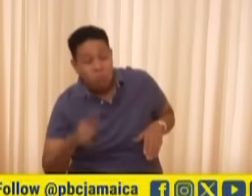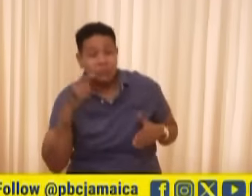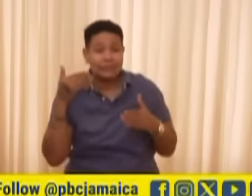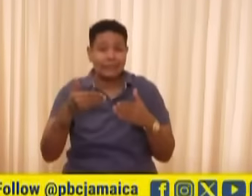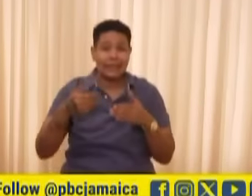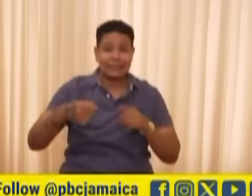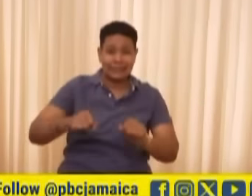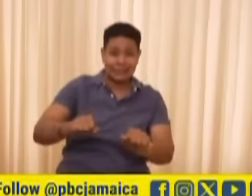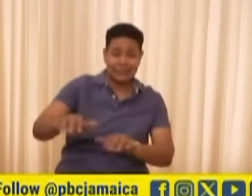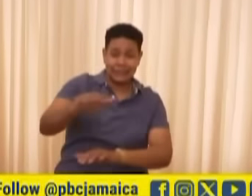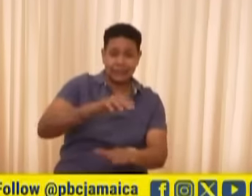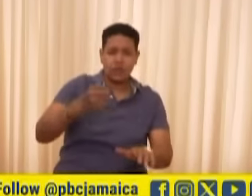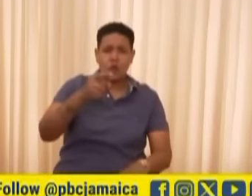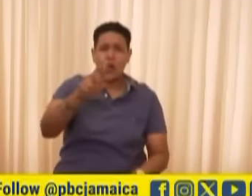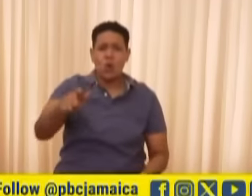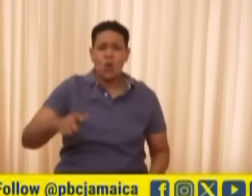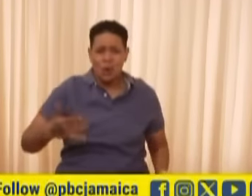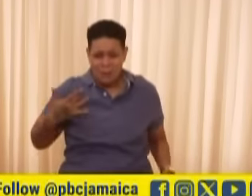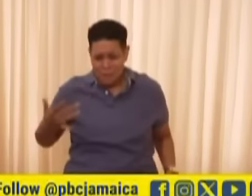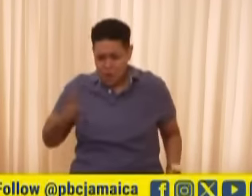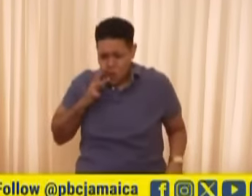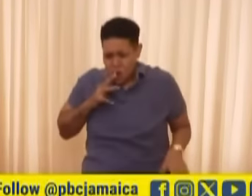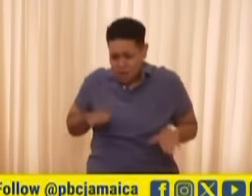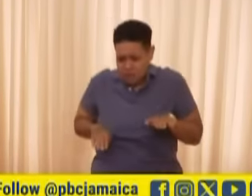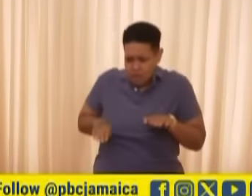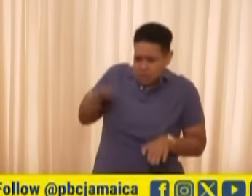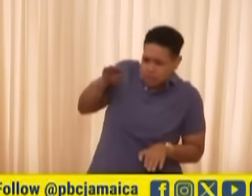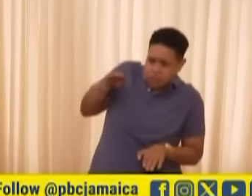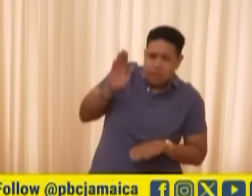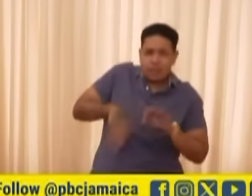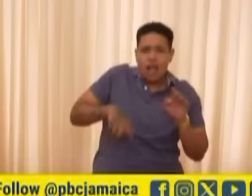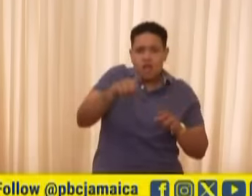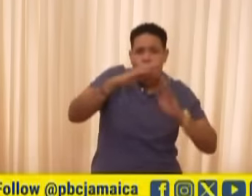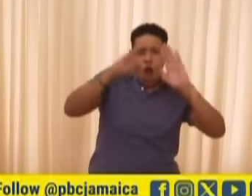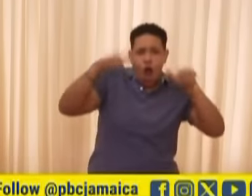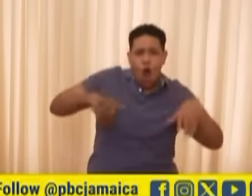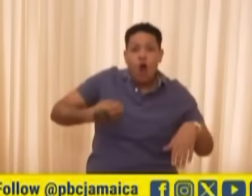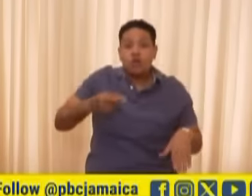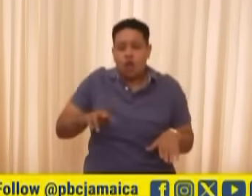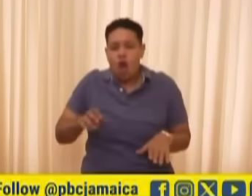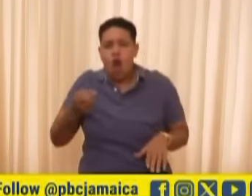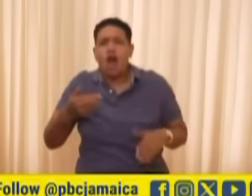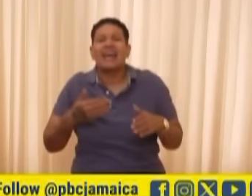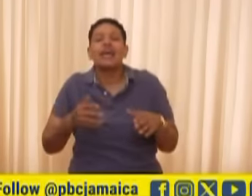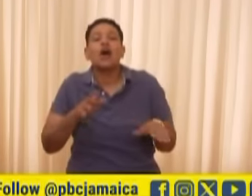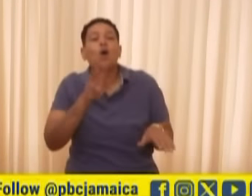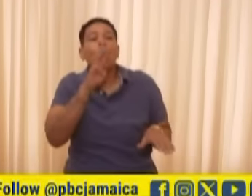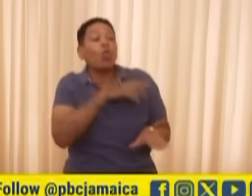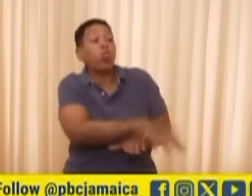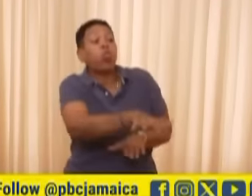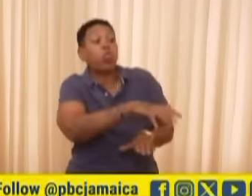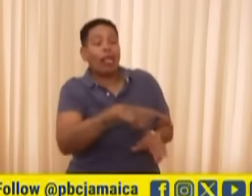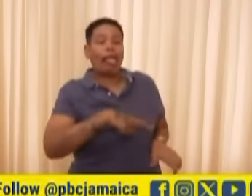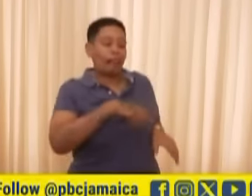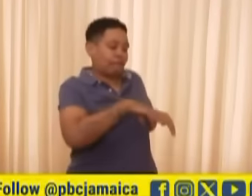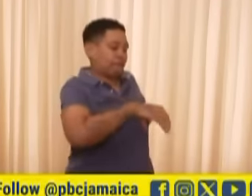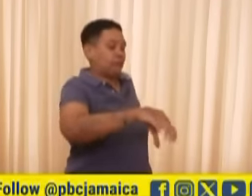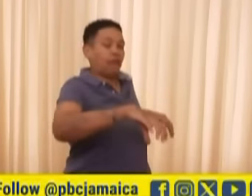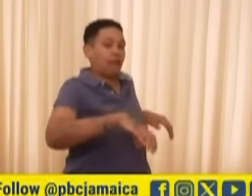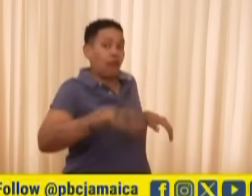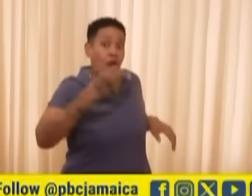sea, you're in a low-lying area, you're close to or on a gully bank,